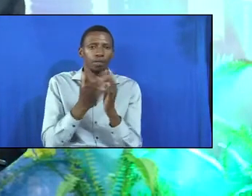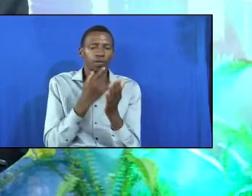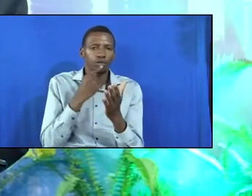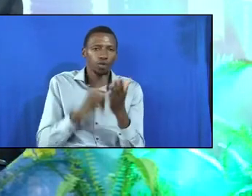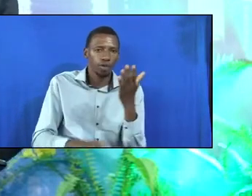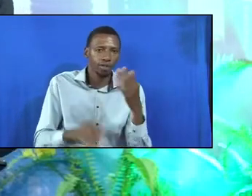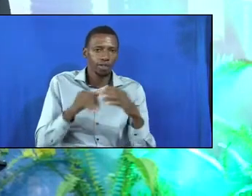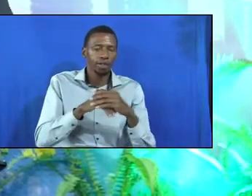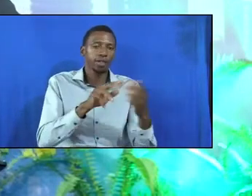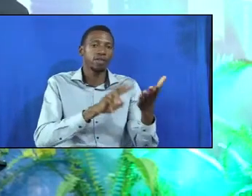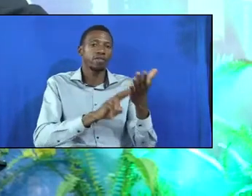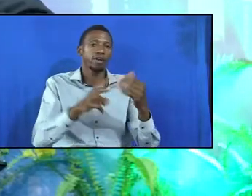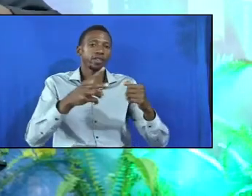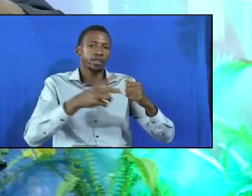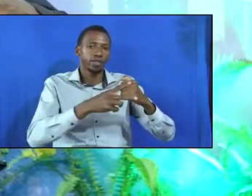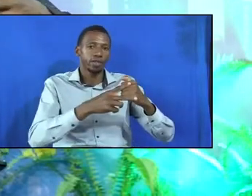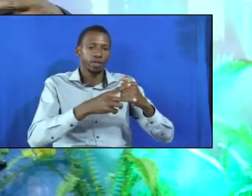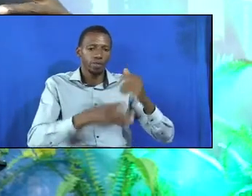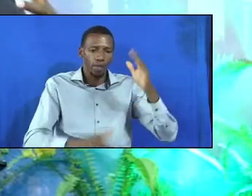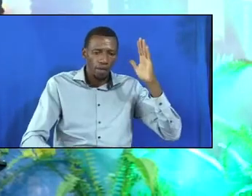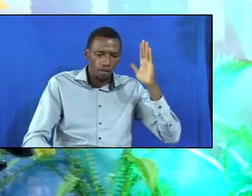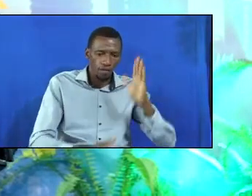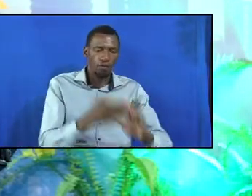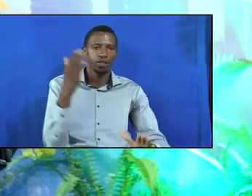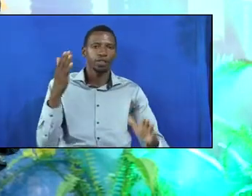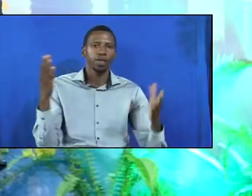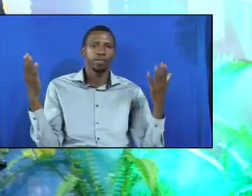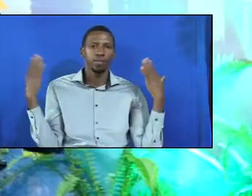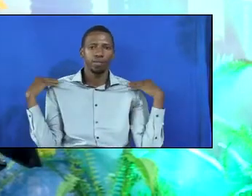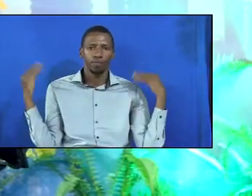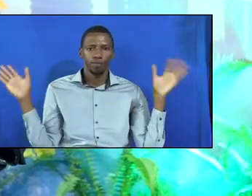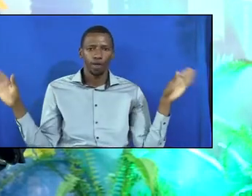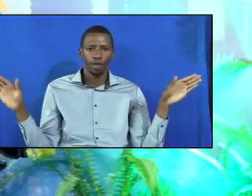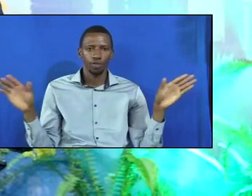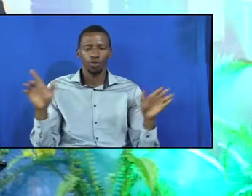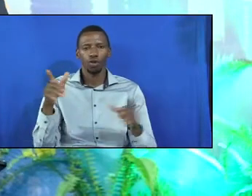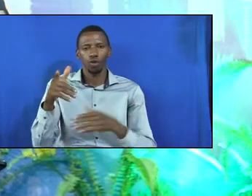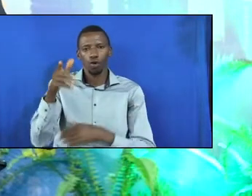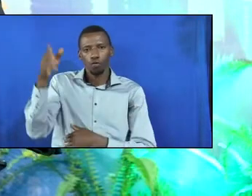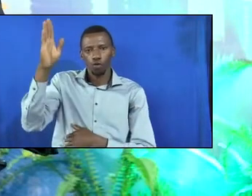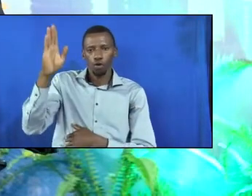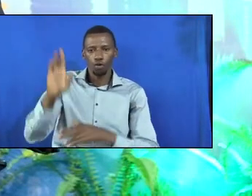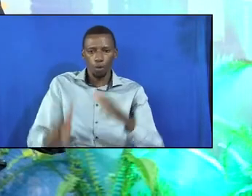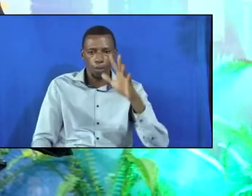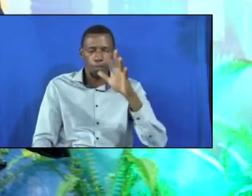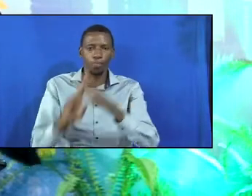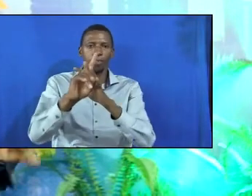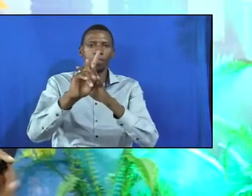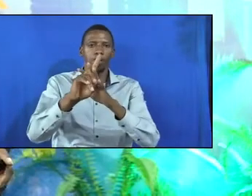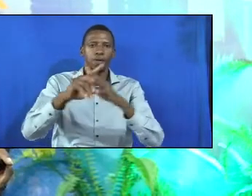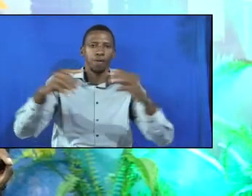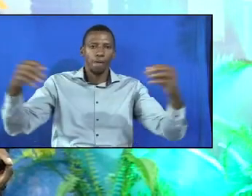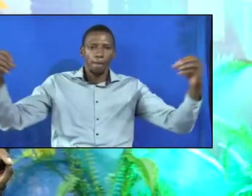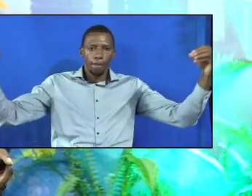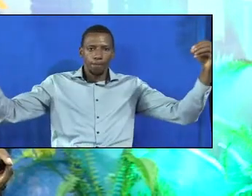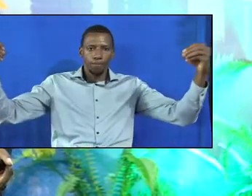and I like it, suddenly an angel of the Lord appeared and a light shone in the